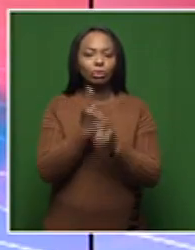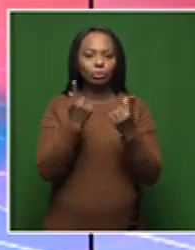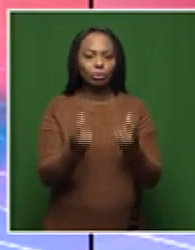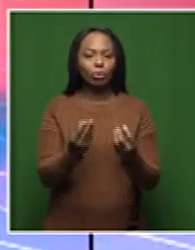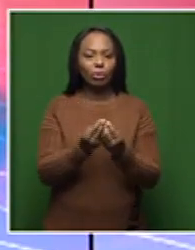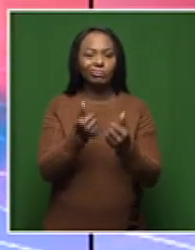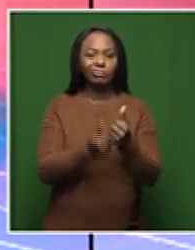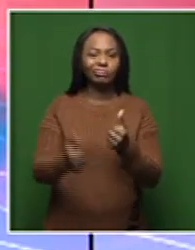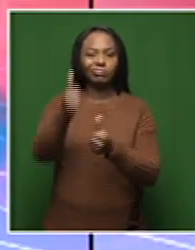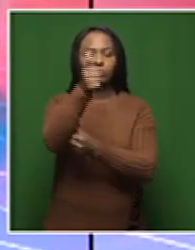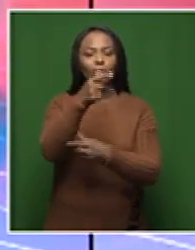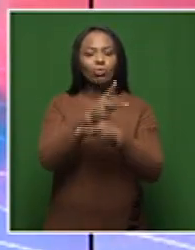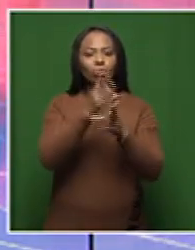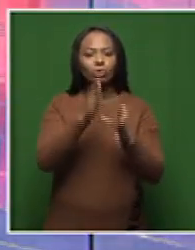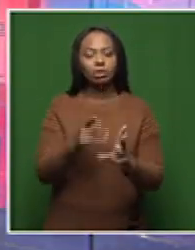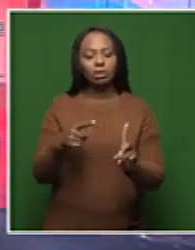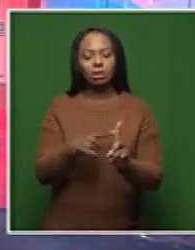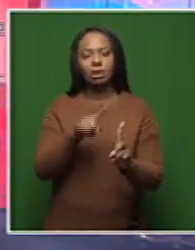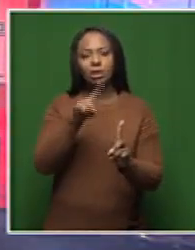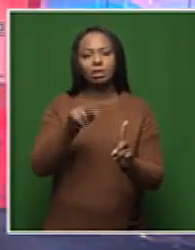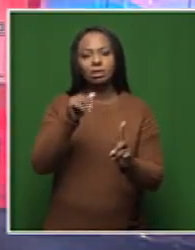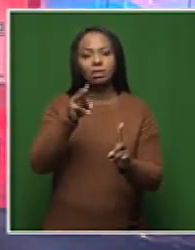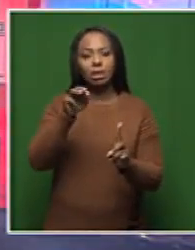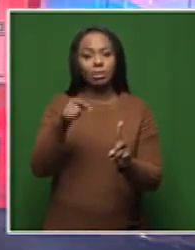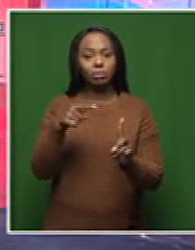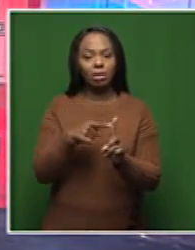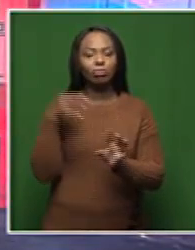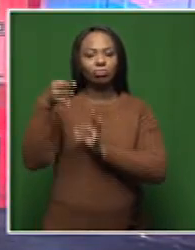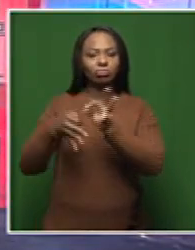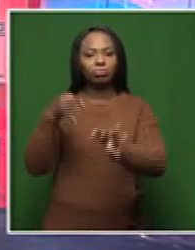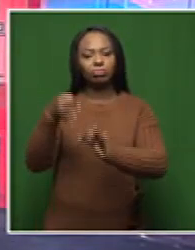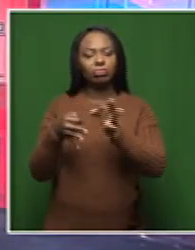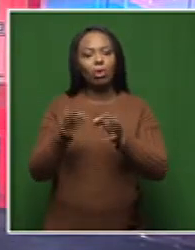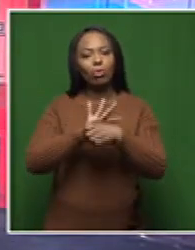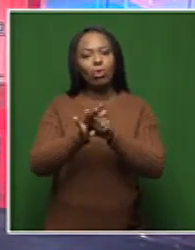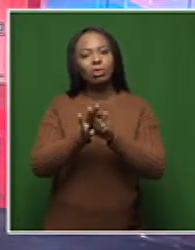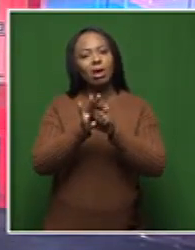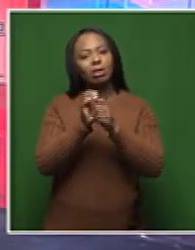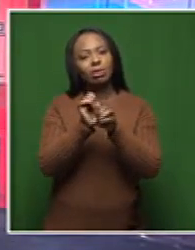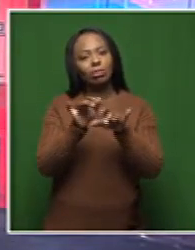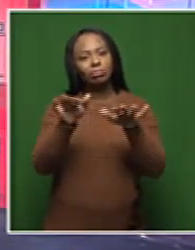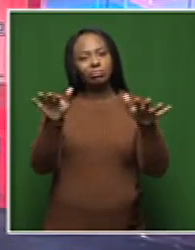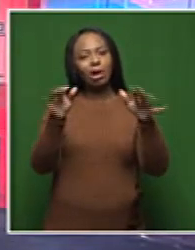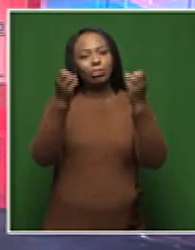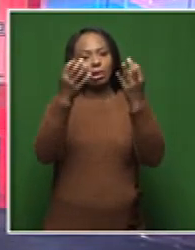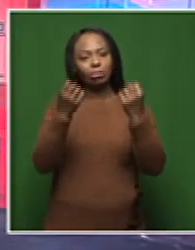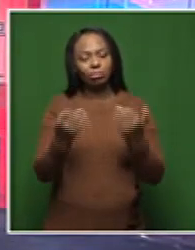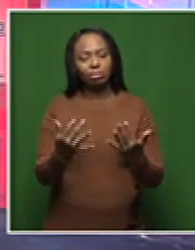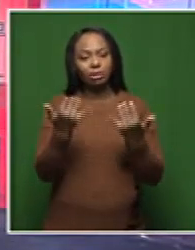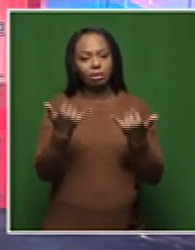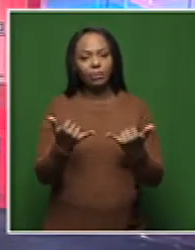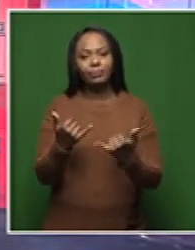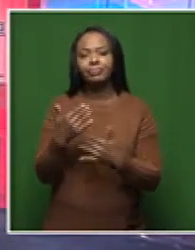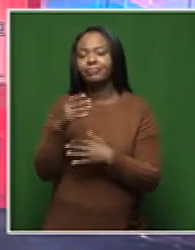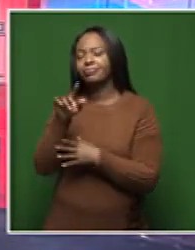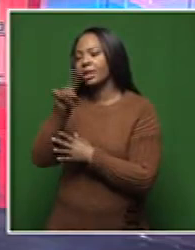with our senior producer, Zama Buthelezi, who take us through the latest South African COVID-19 numbers. Zama,